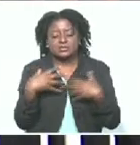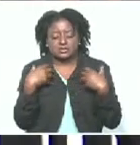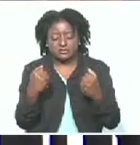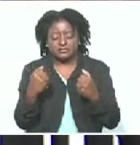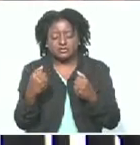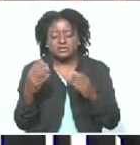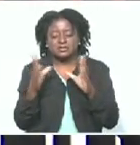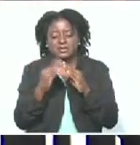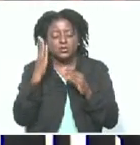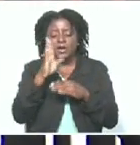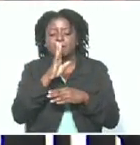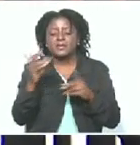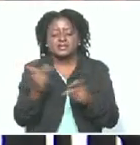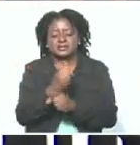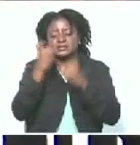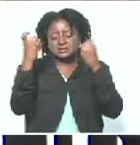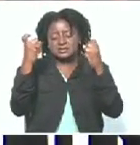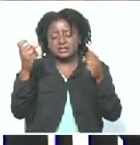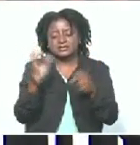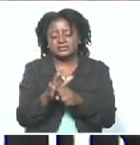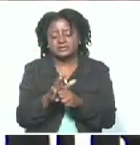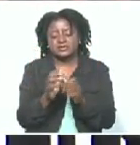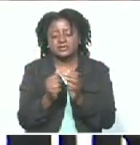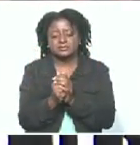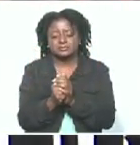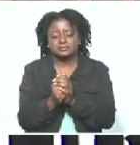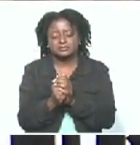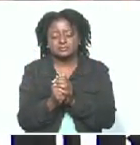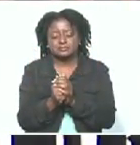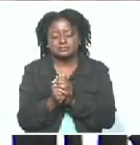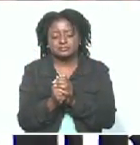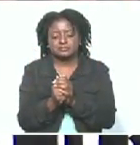Reporting from Bahamas House in London, I'm Altavis Munnings, ZNS Network News.